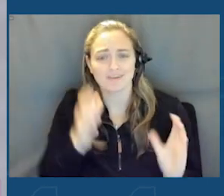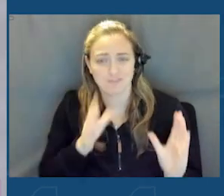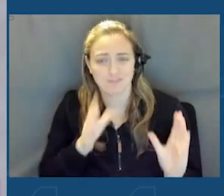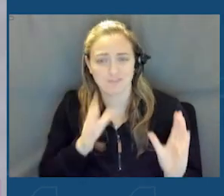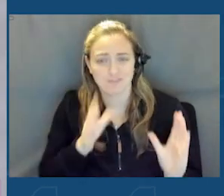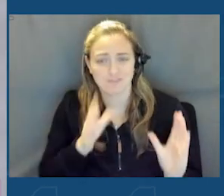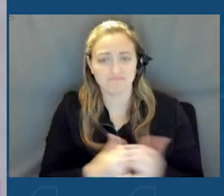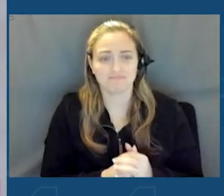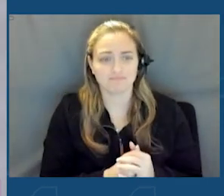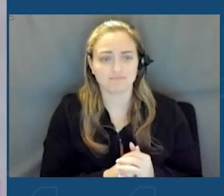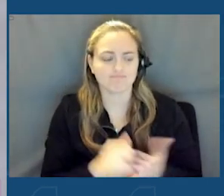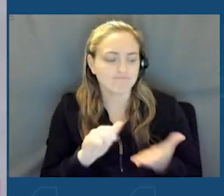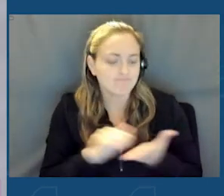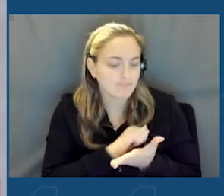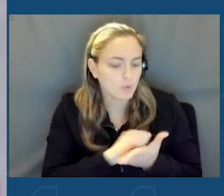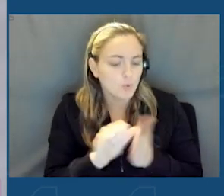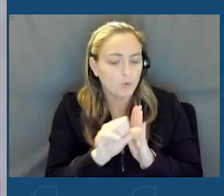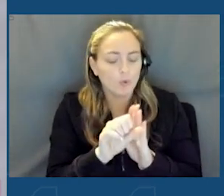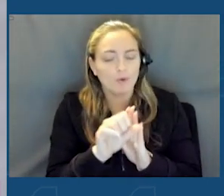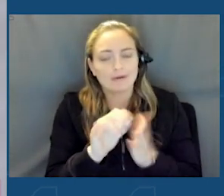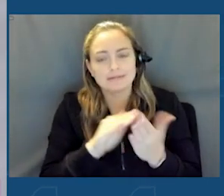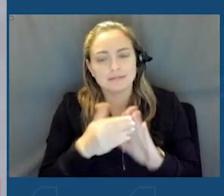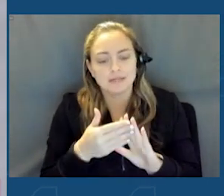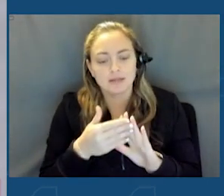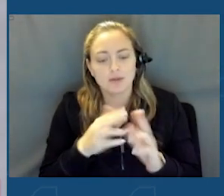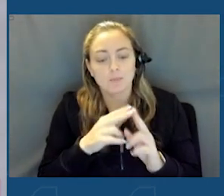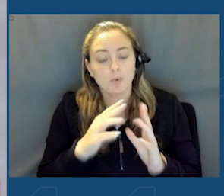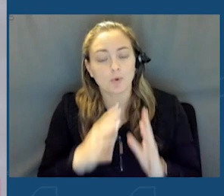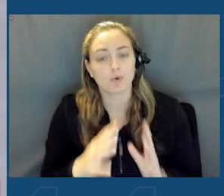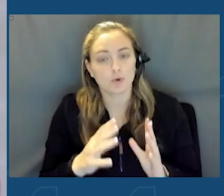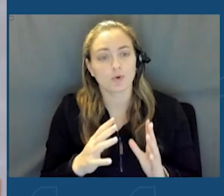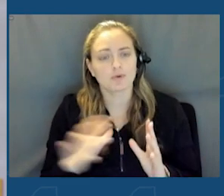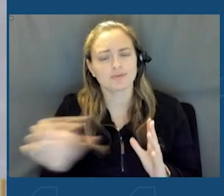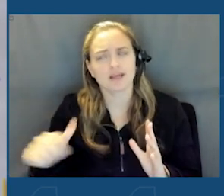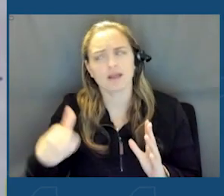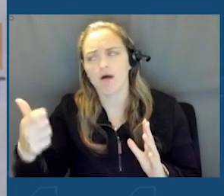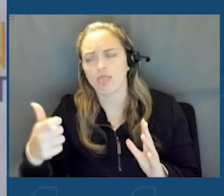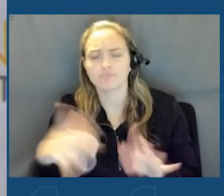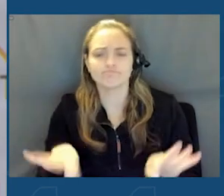our New York City partners, and our other distinguished guests.